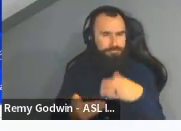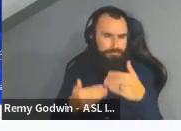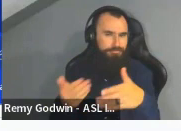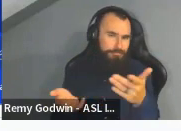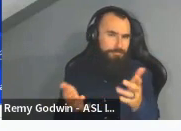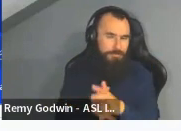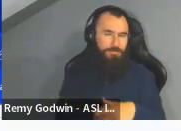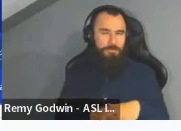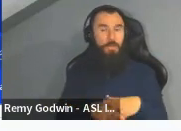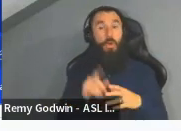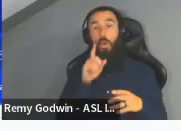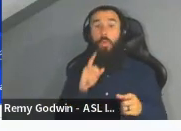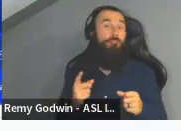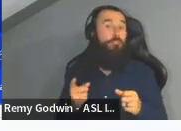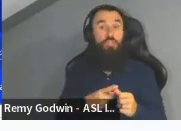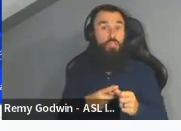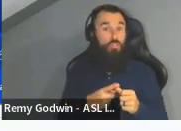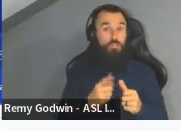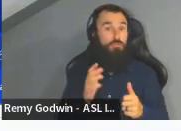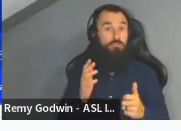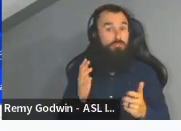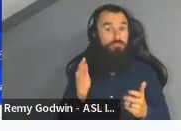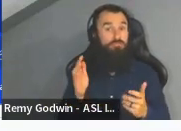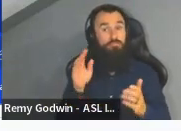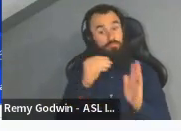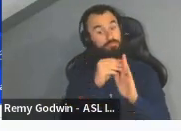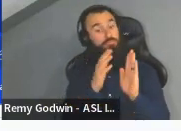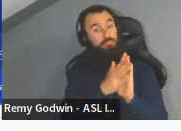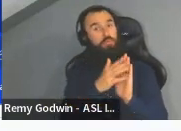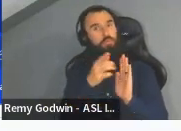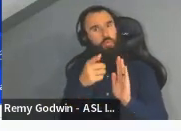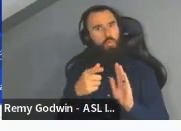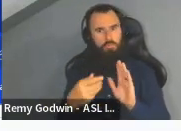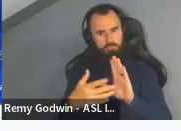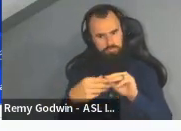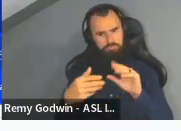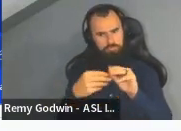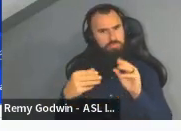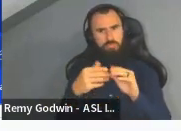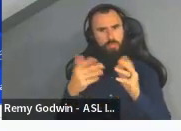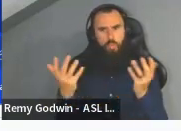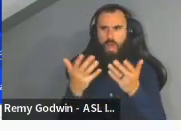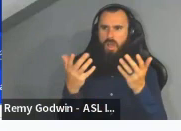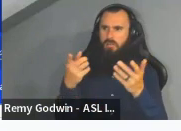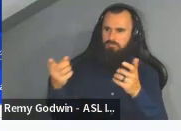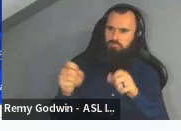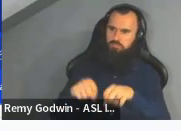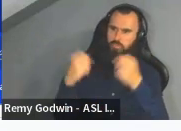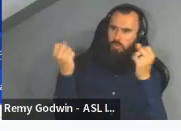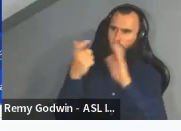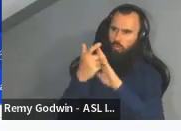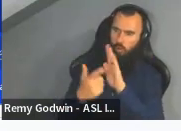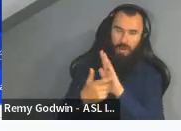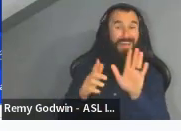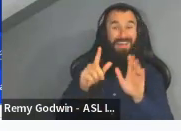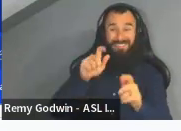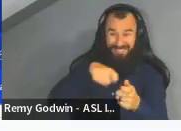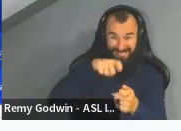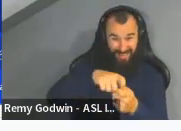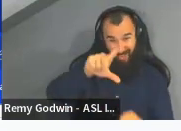is to state that what you believe the alleged violation is, and you don't need to know the exact